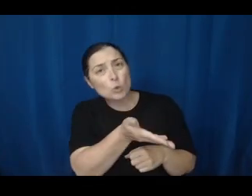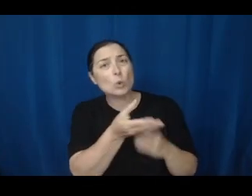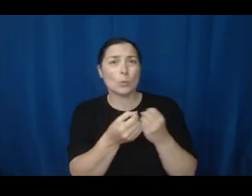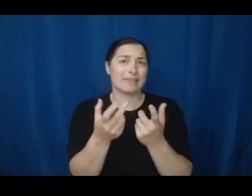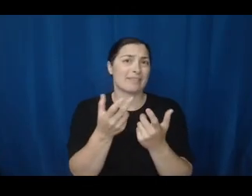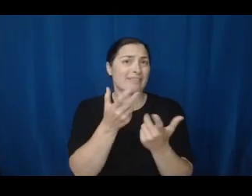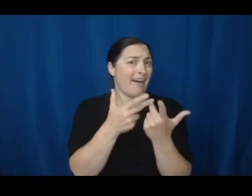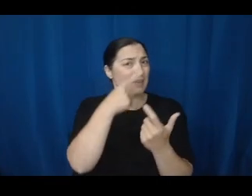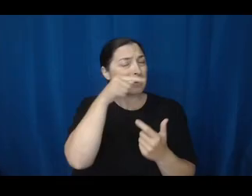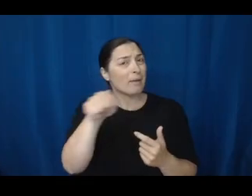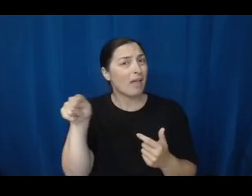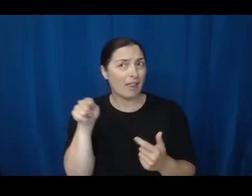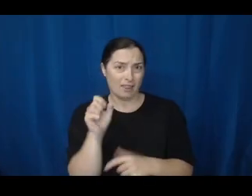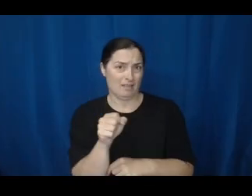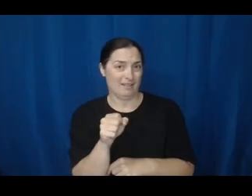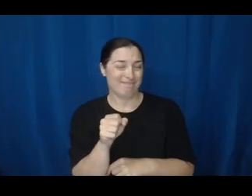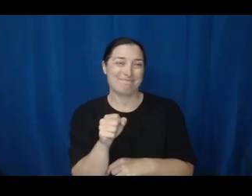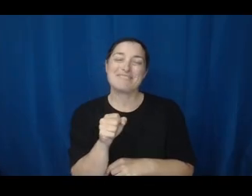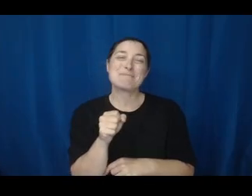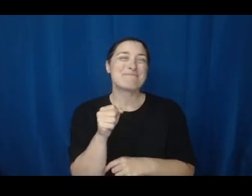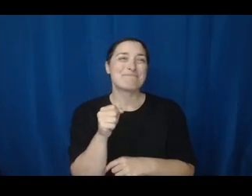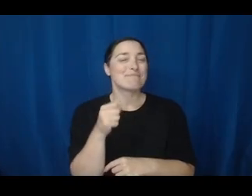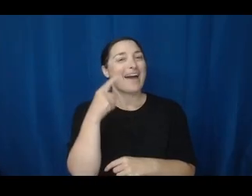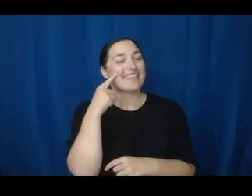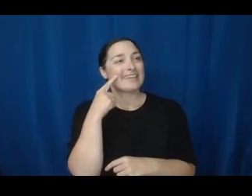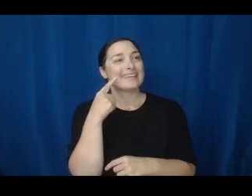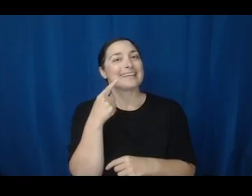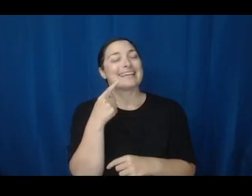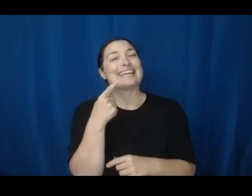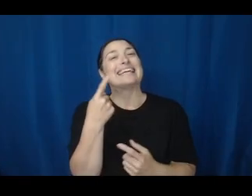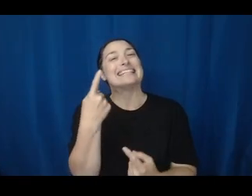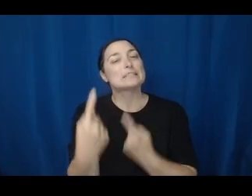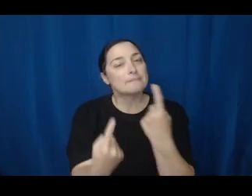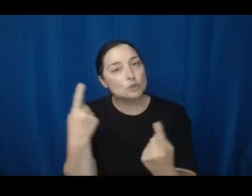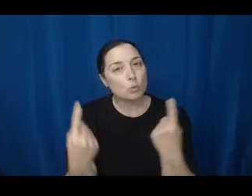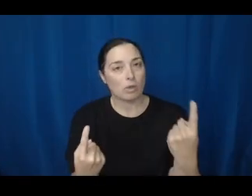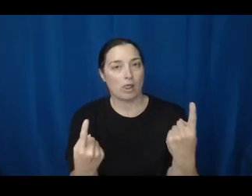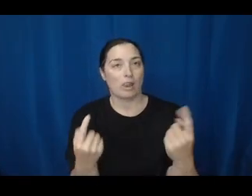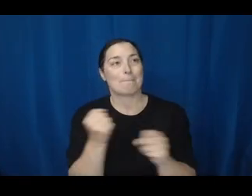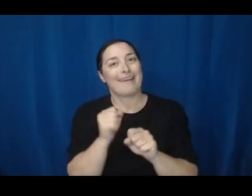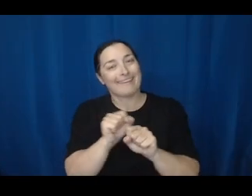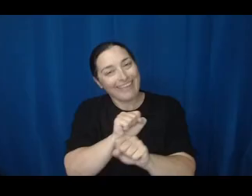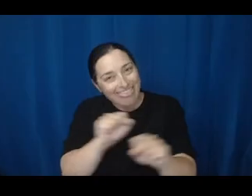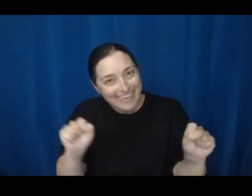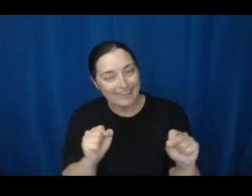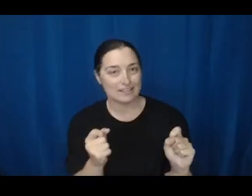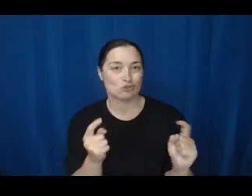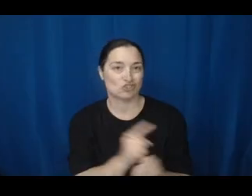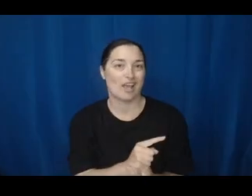is very down to each individual making their own changes as well within a larger change.